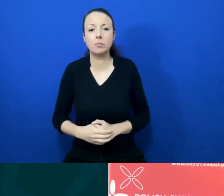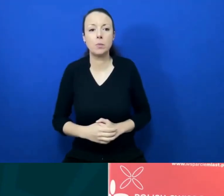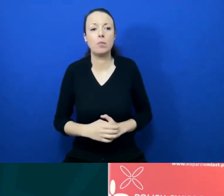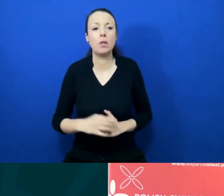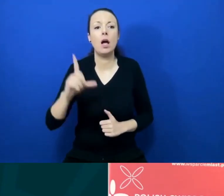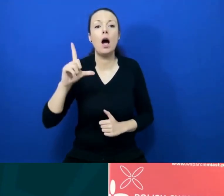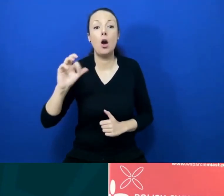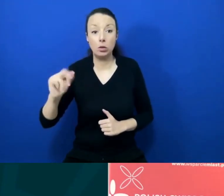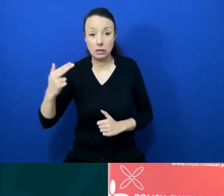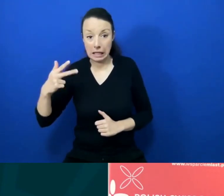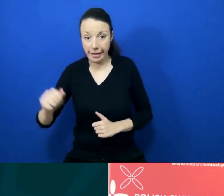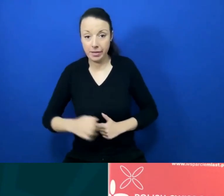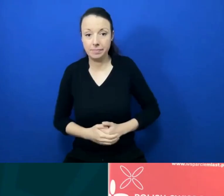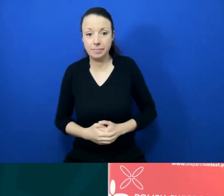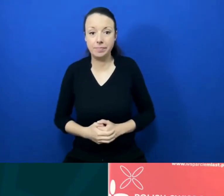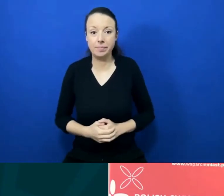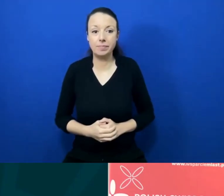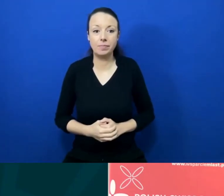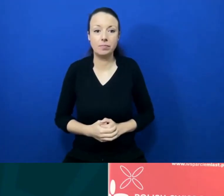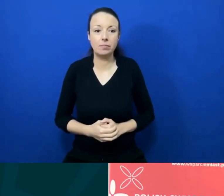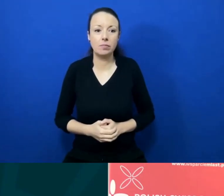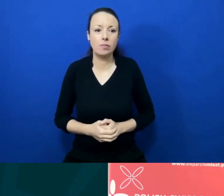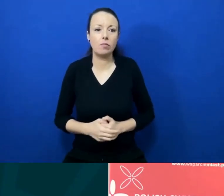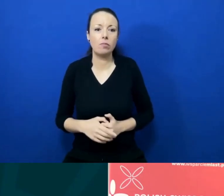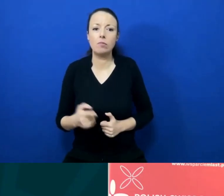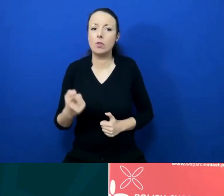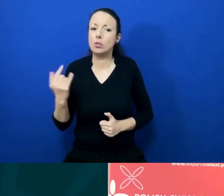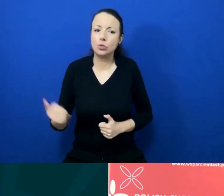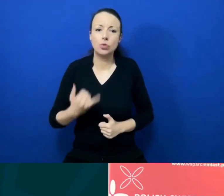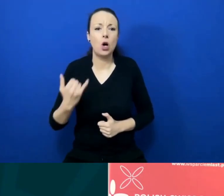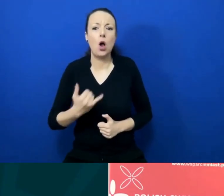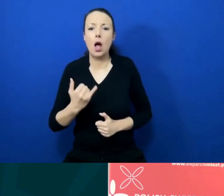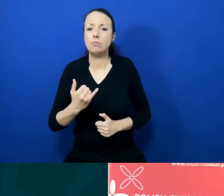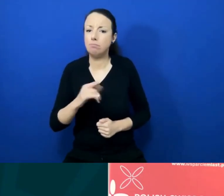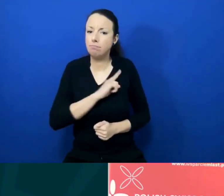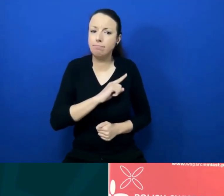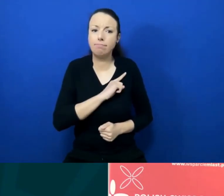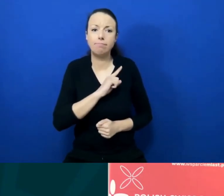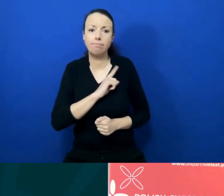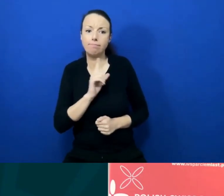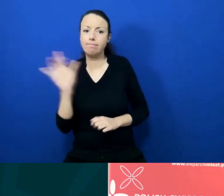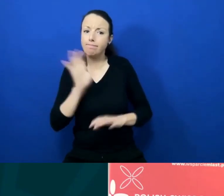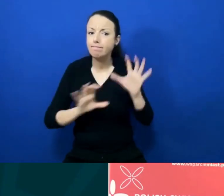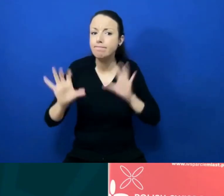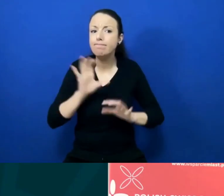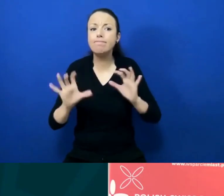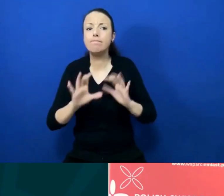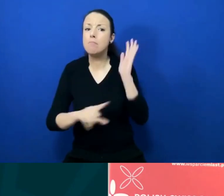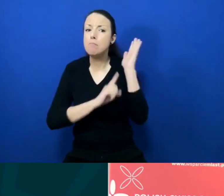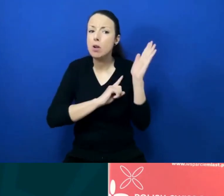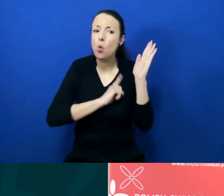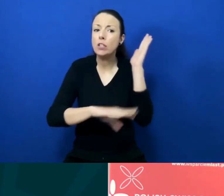therefore following all the trees regularly, so just to cut branches. And they are also